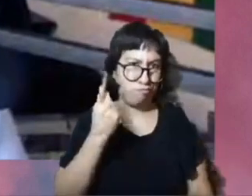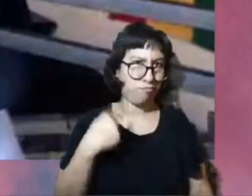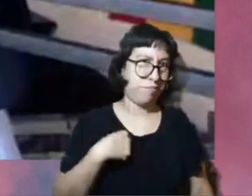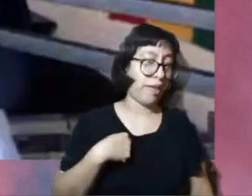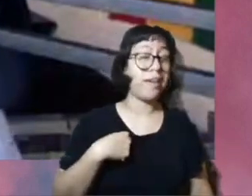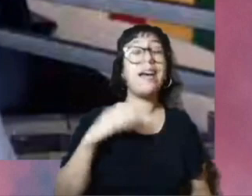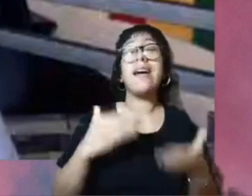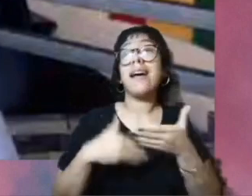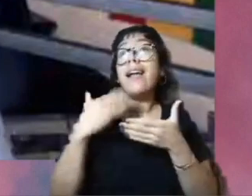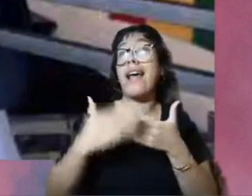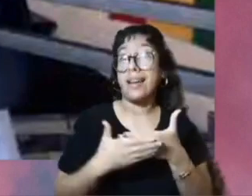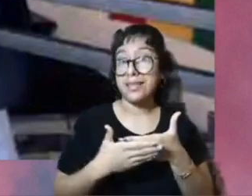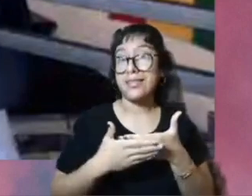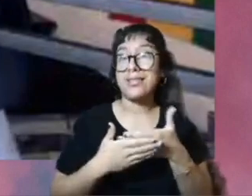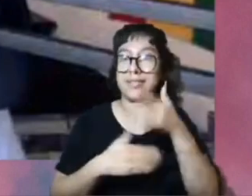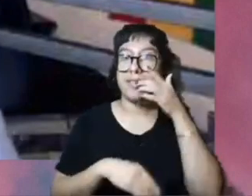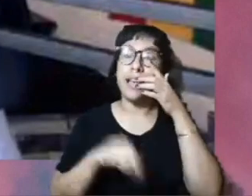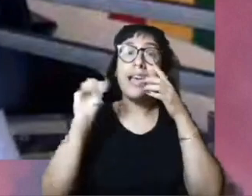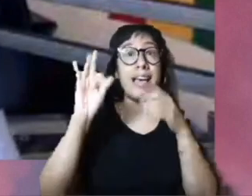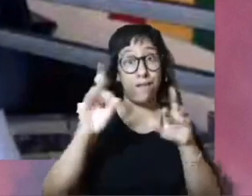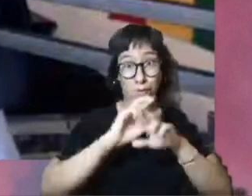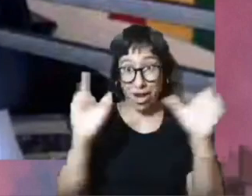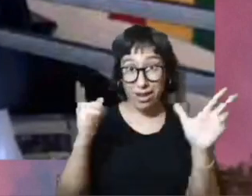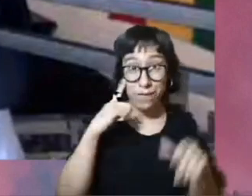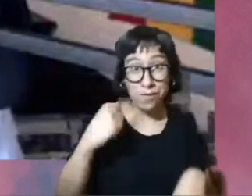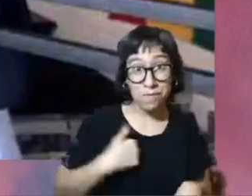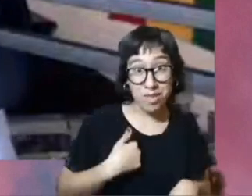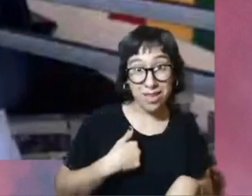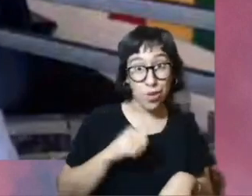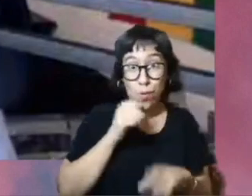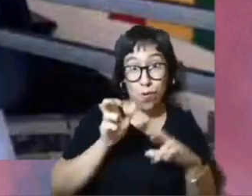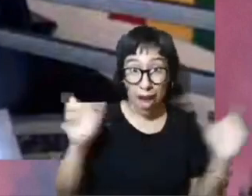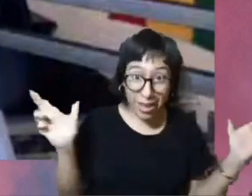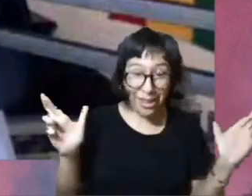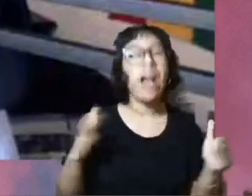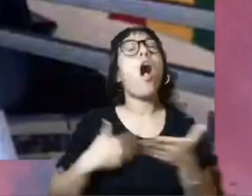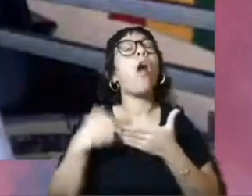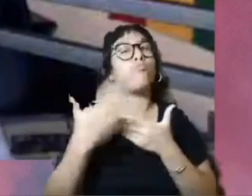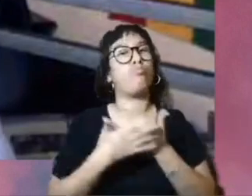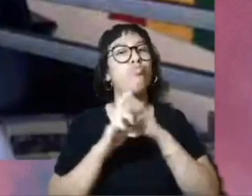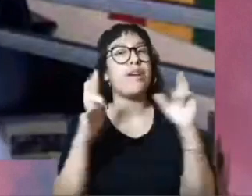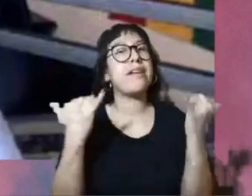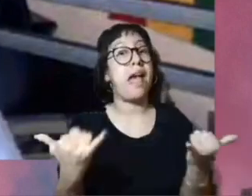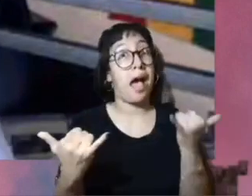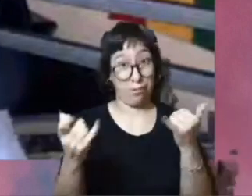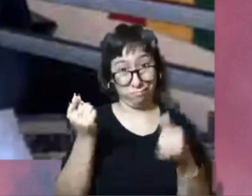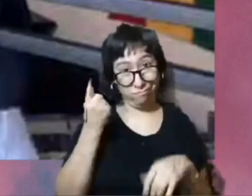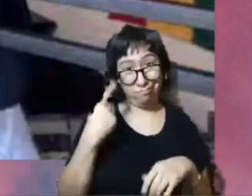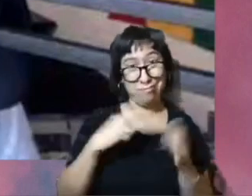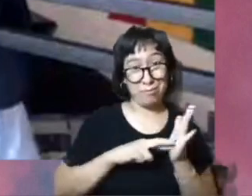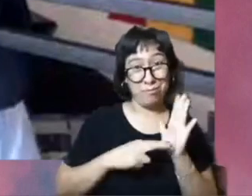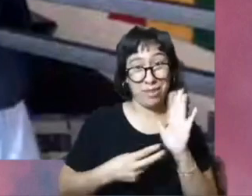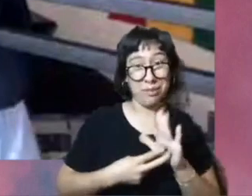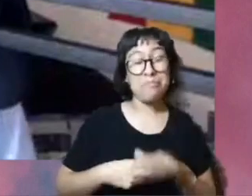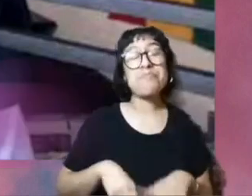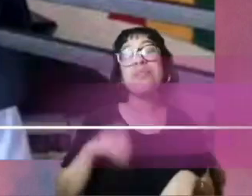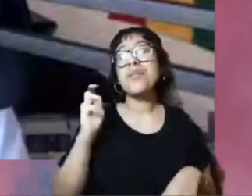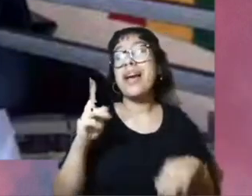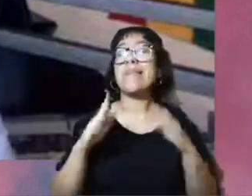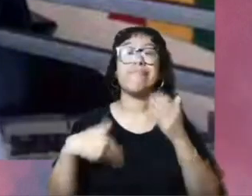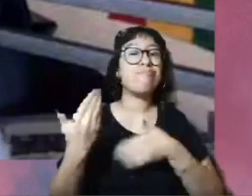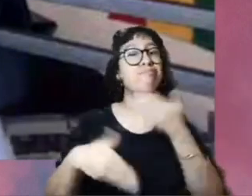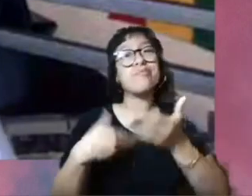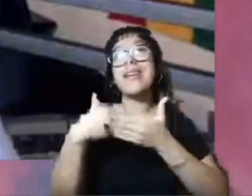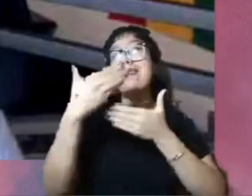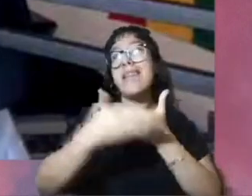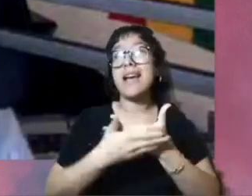go. I think if y'all wasn't ready already, then you better be ready now. You dig what I'm saying? So we about to keep it moving to